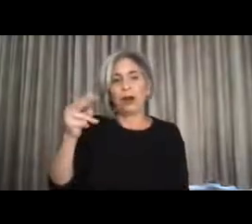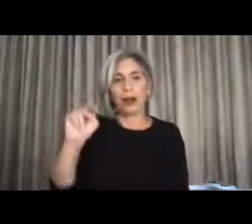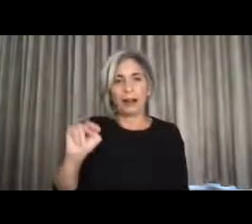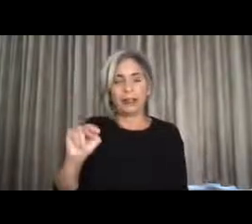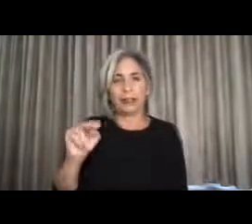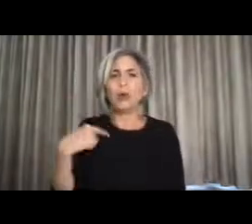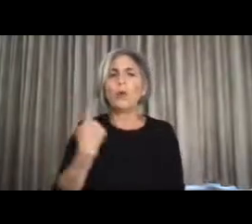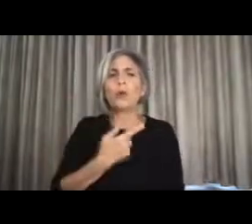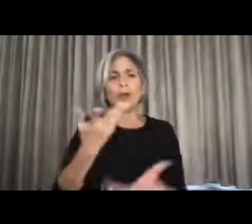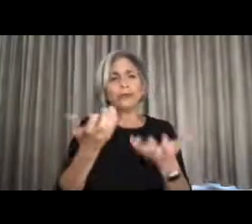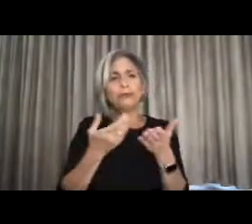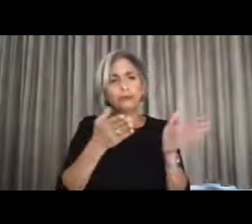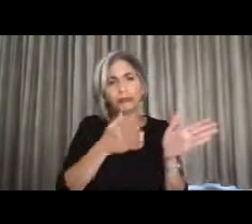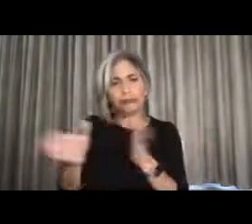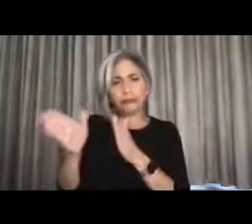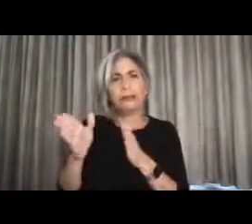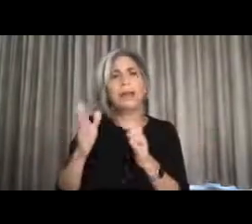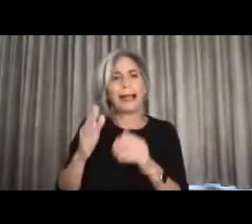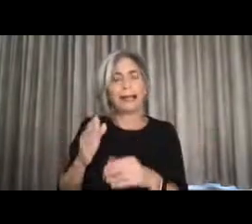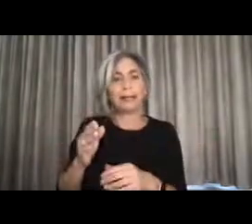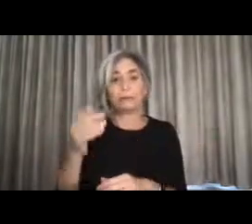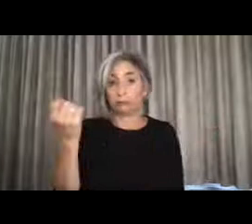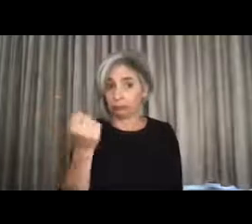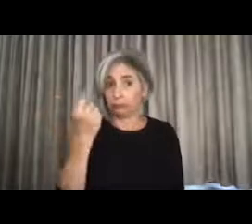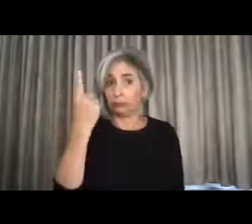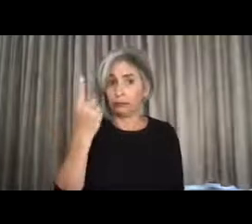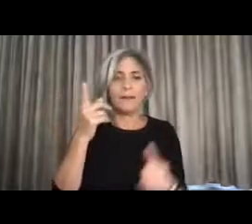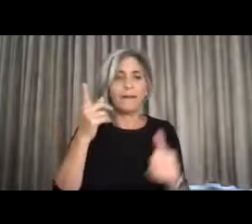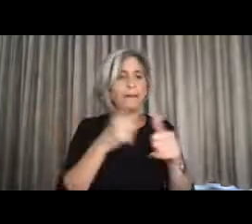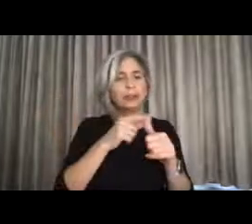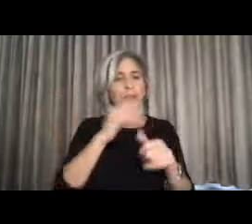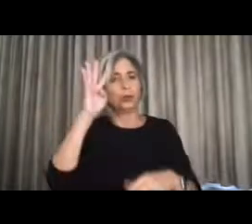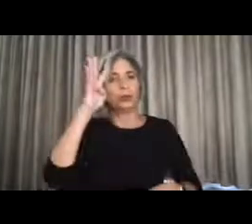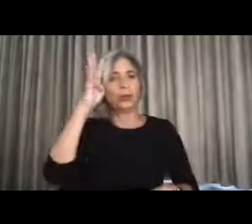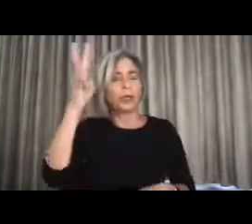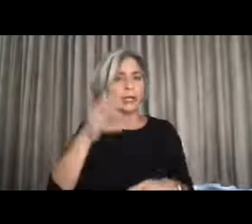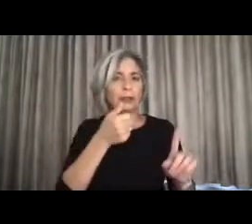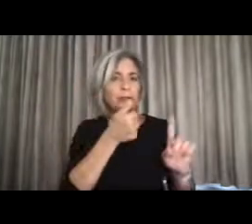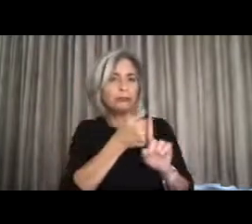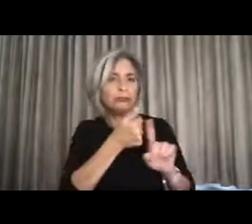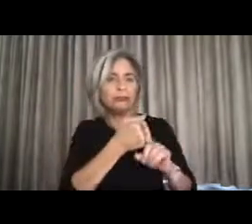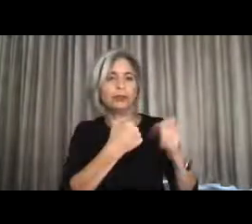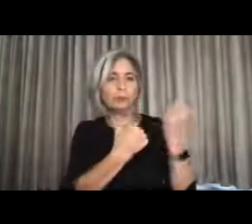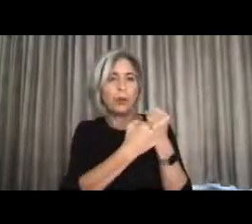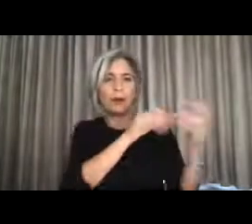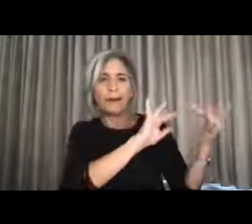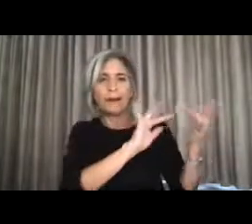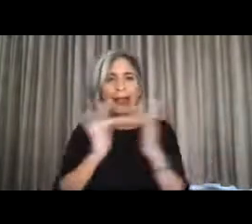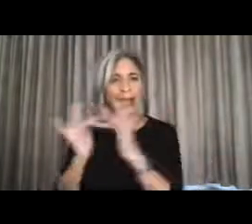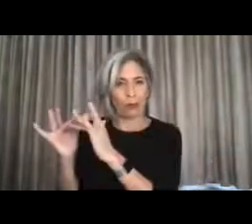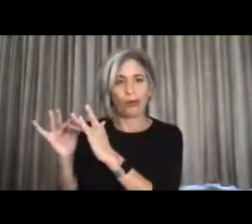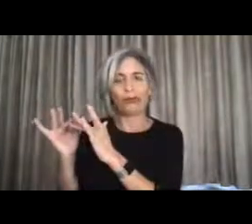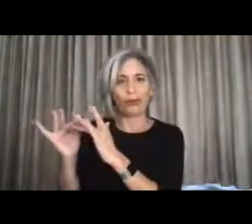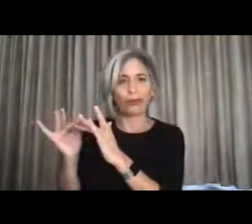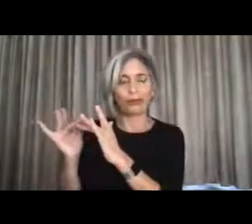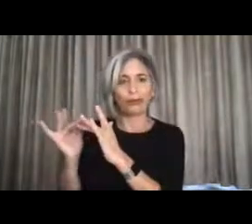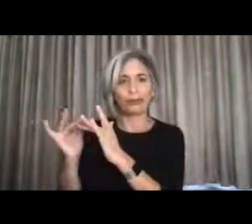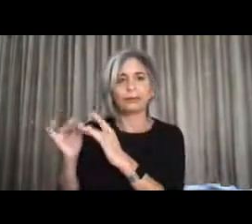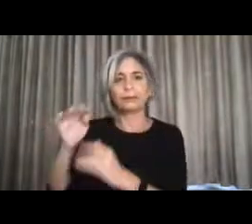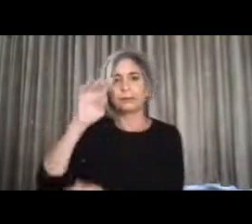like to say that you would like to create your personal support network. And next slide, yes. That